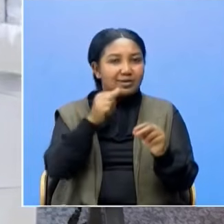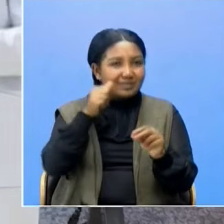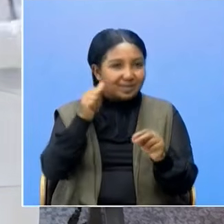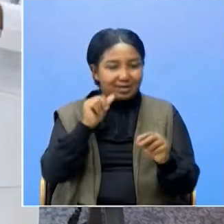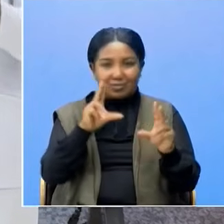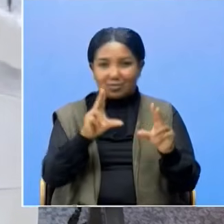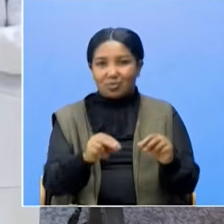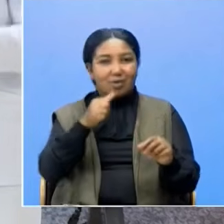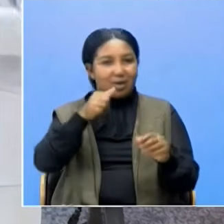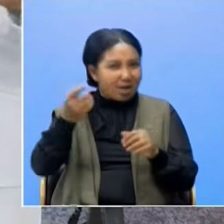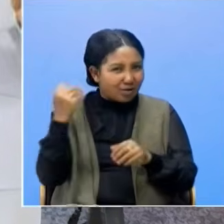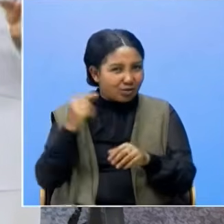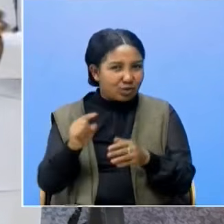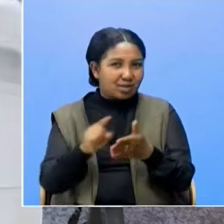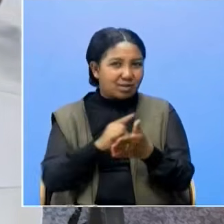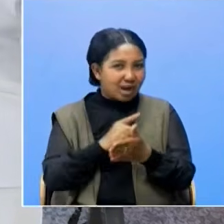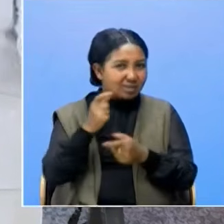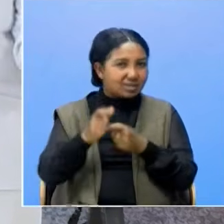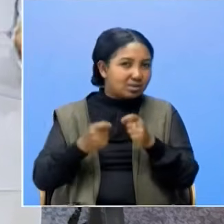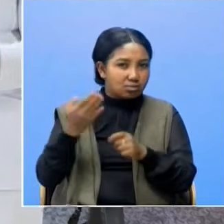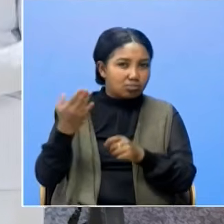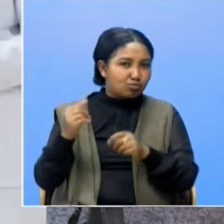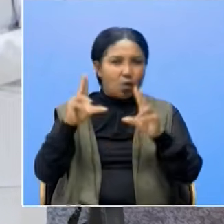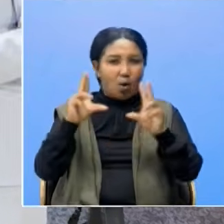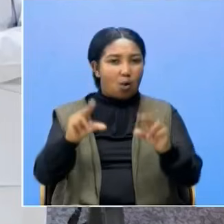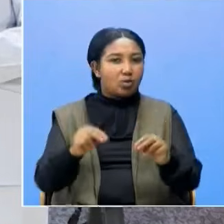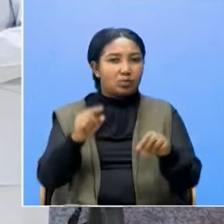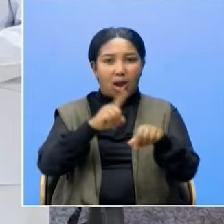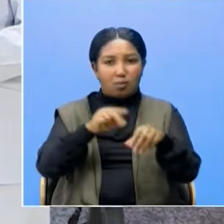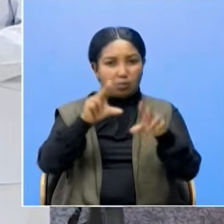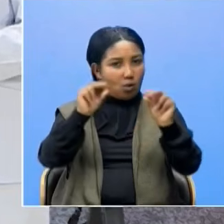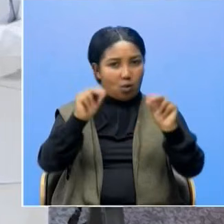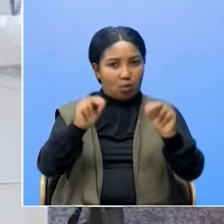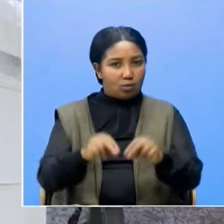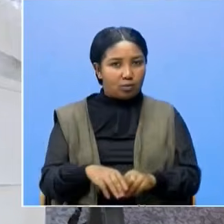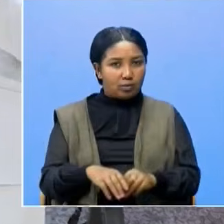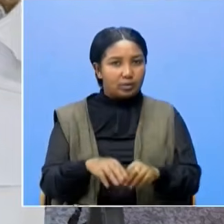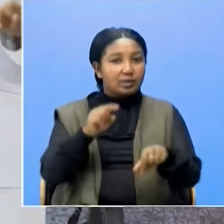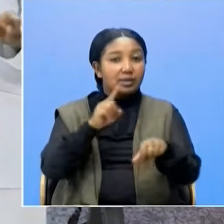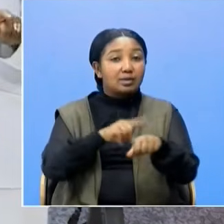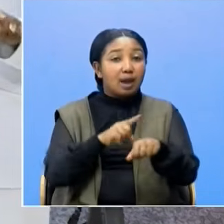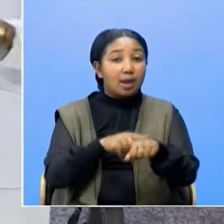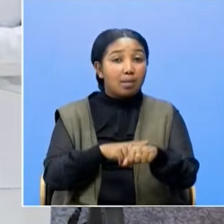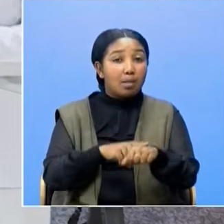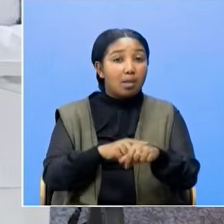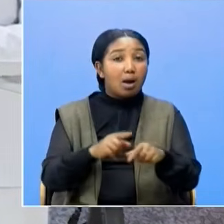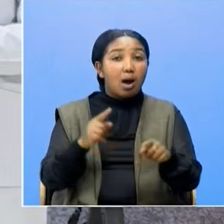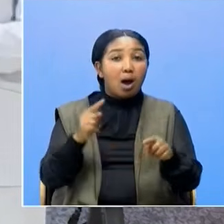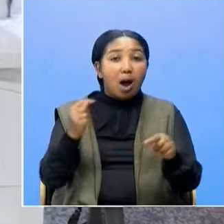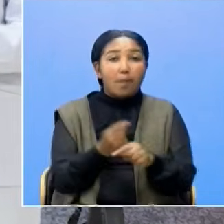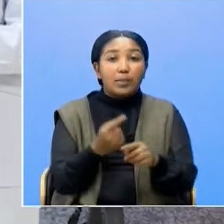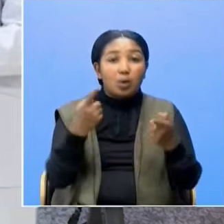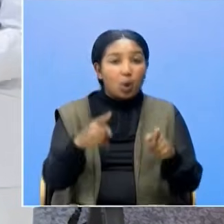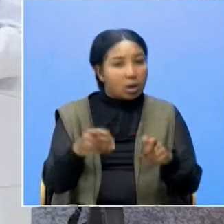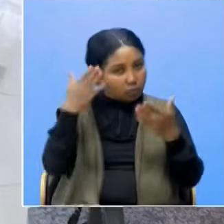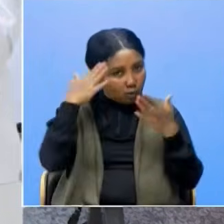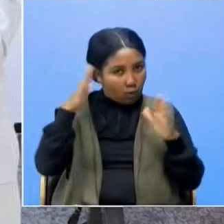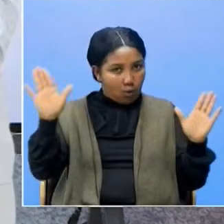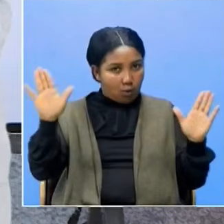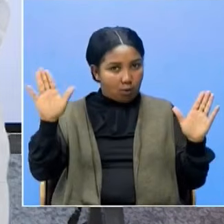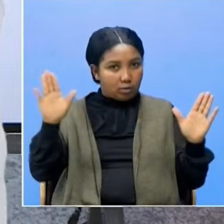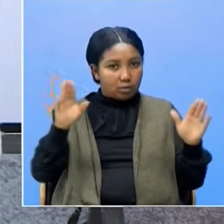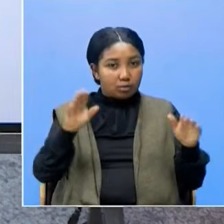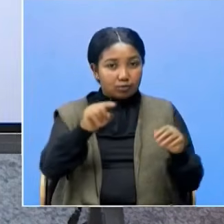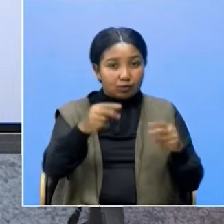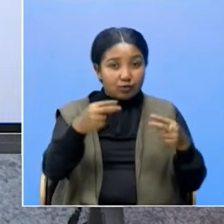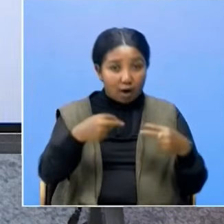yesterday, last week, last year, last month. No. The time of happening is not what? Specific. If you have